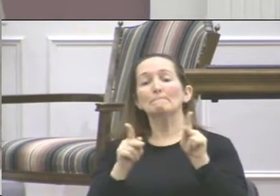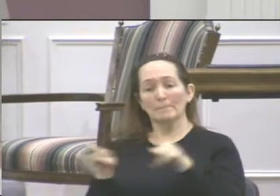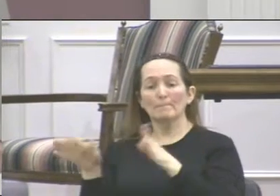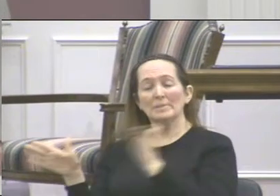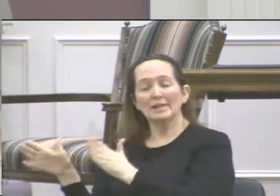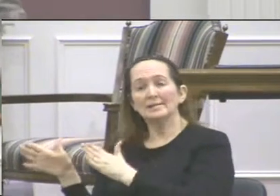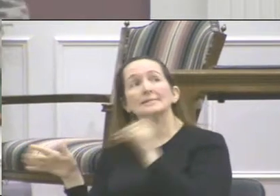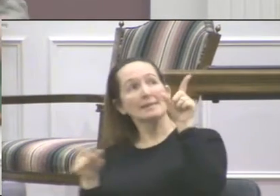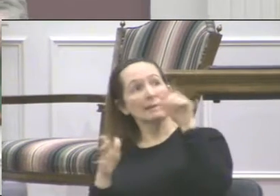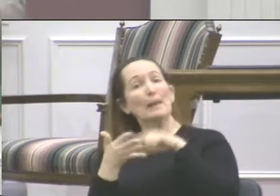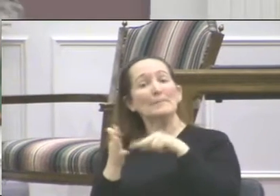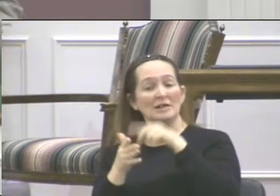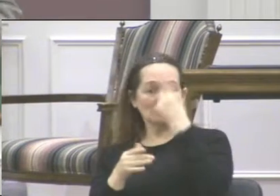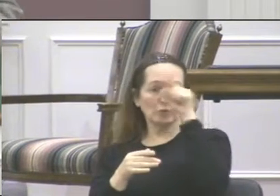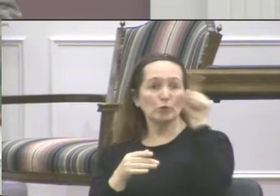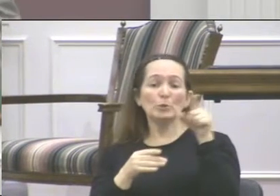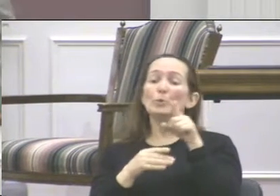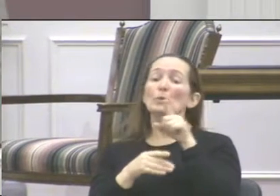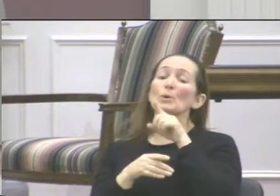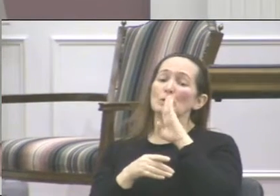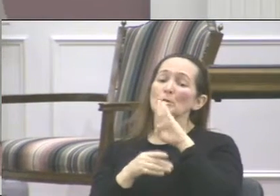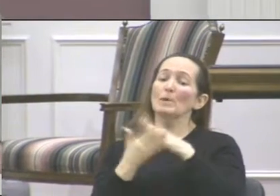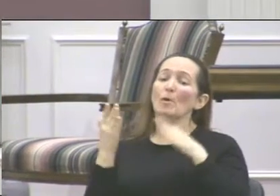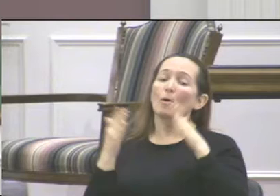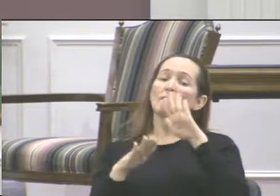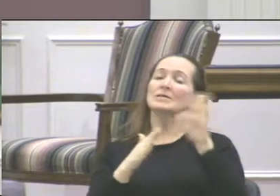Some of us put things in.